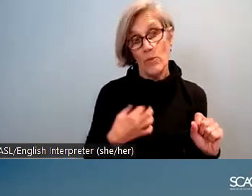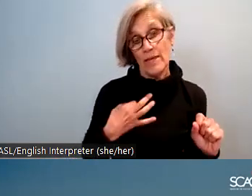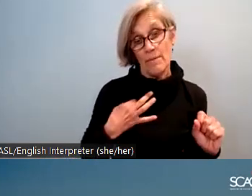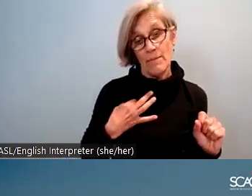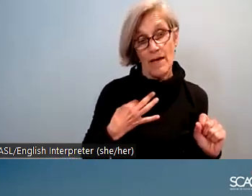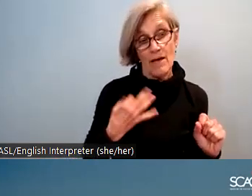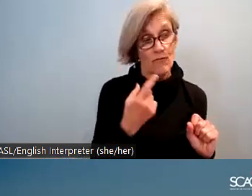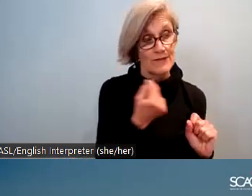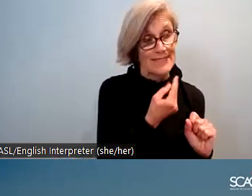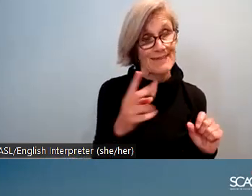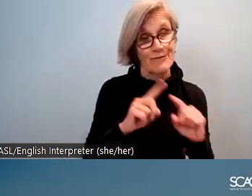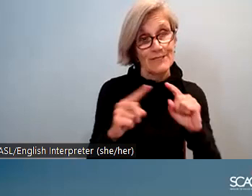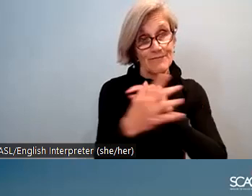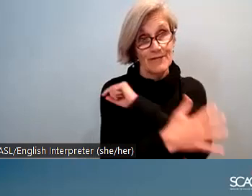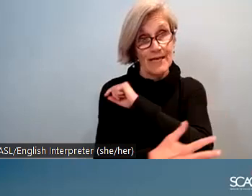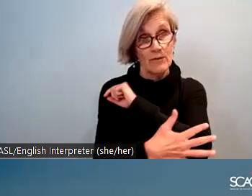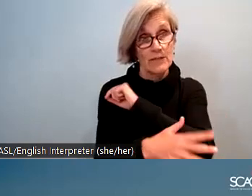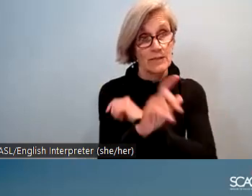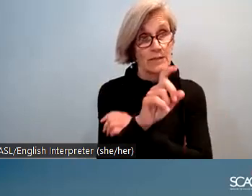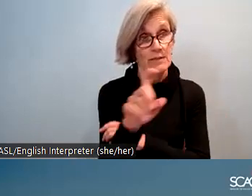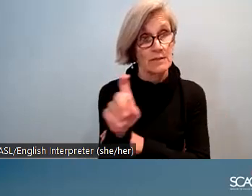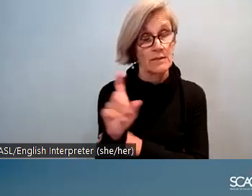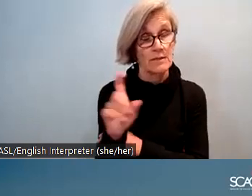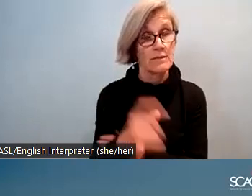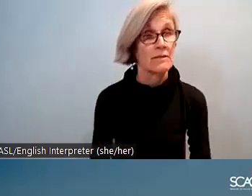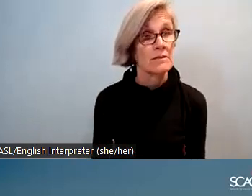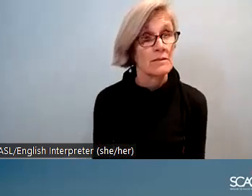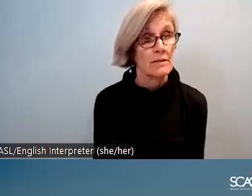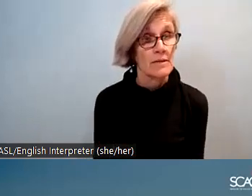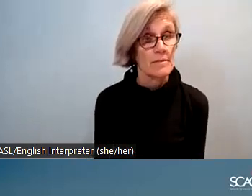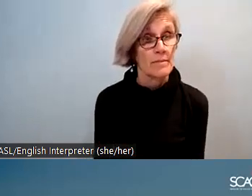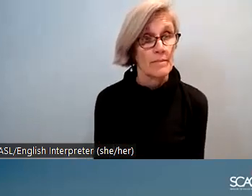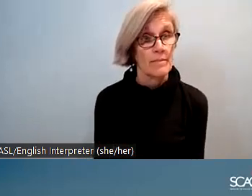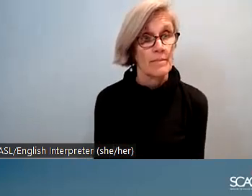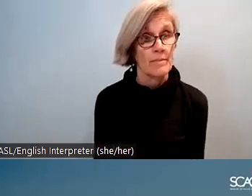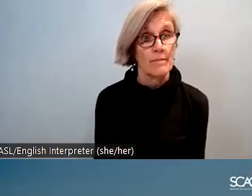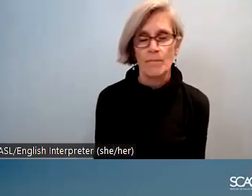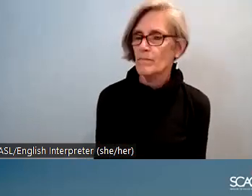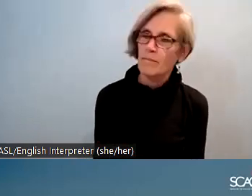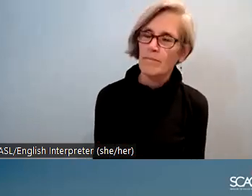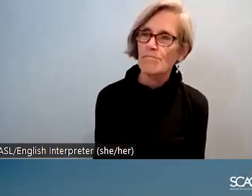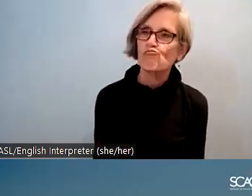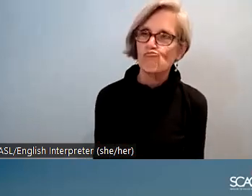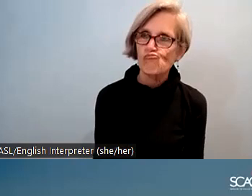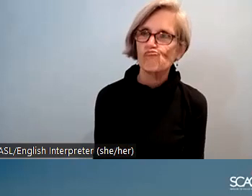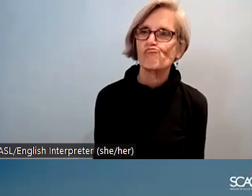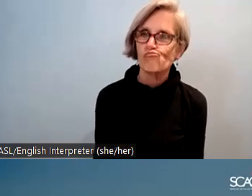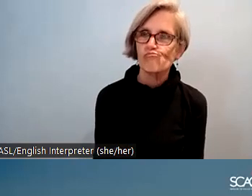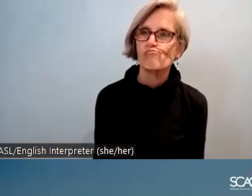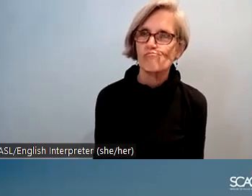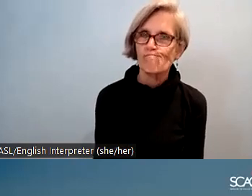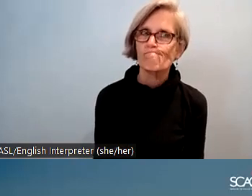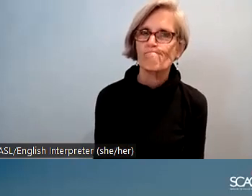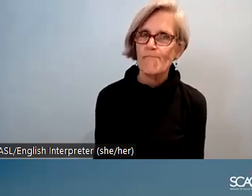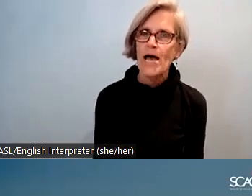counties? That is something that we haven't considered